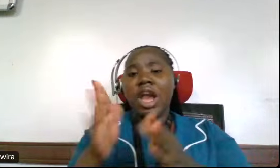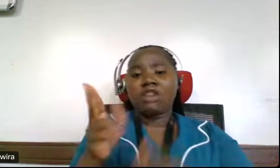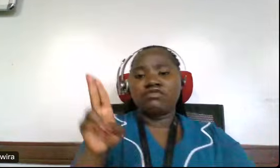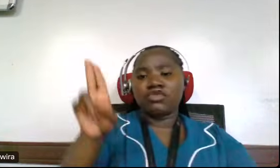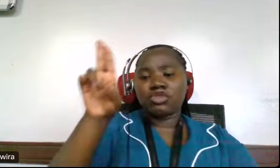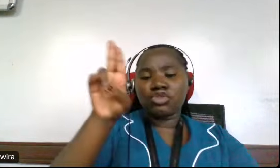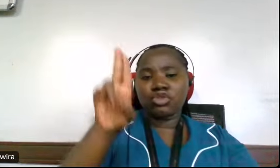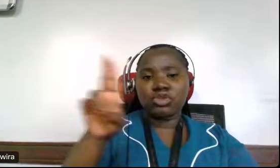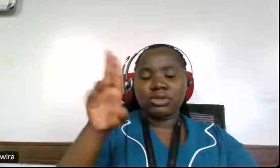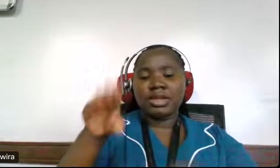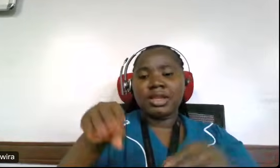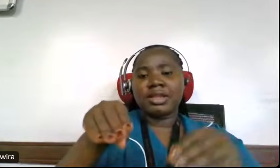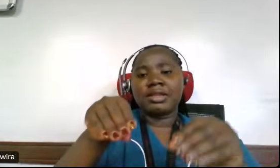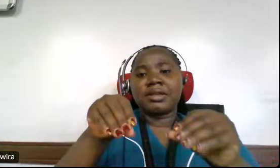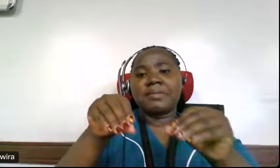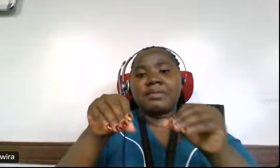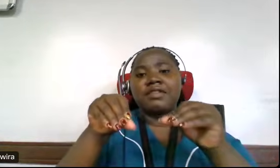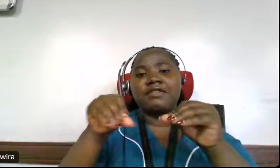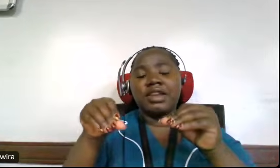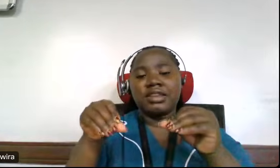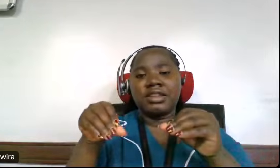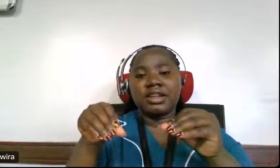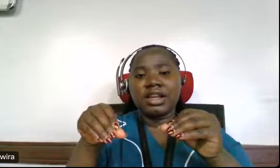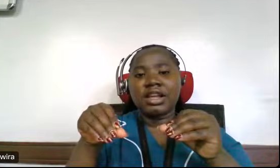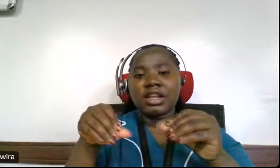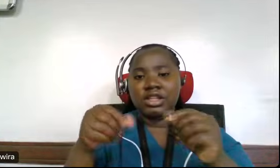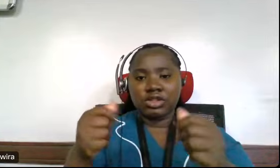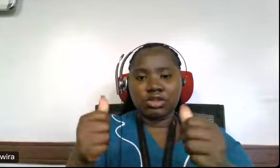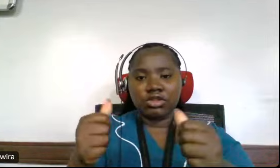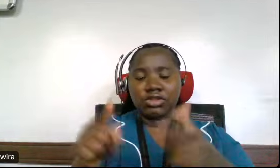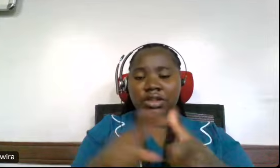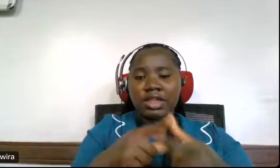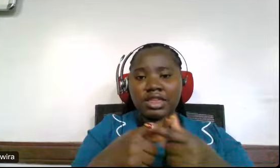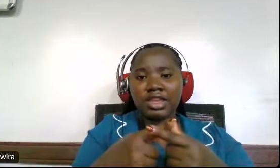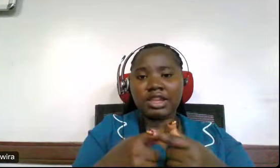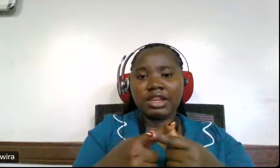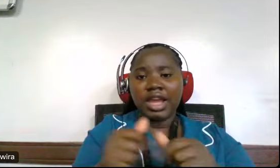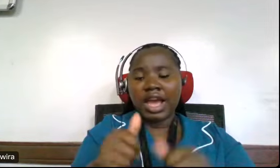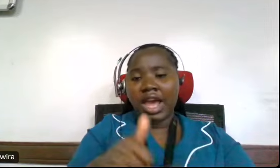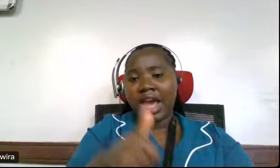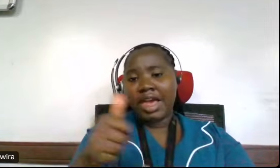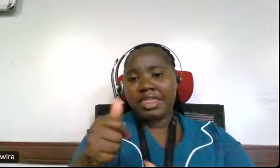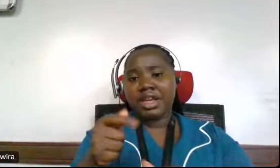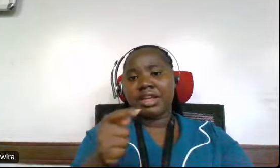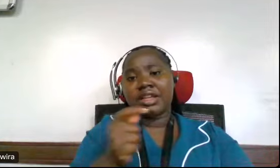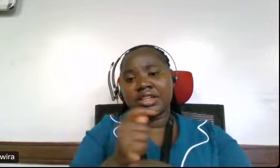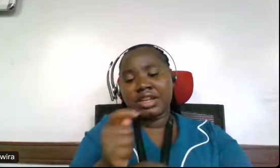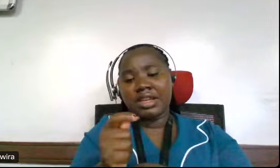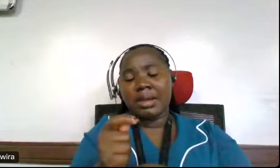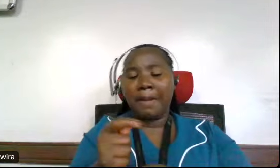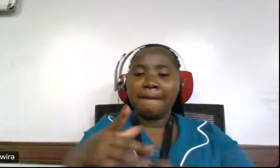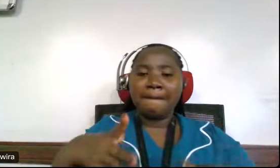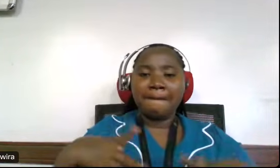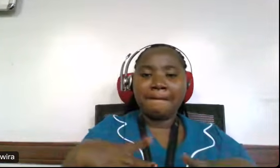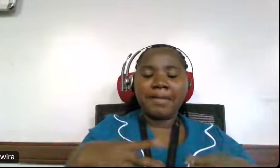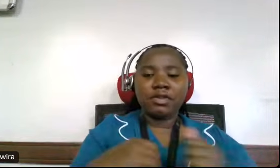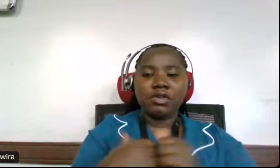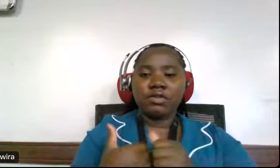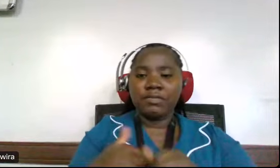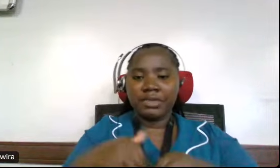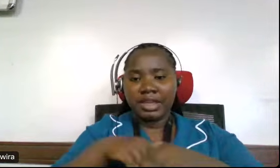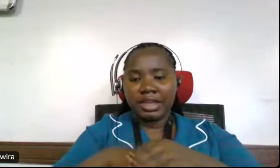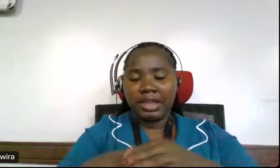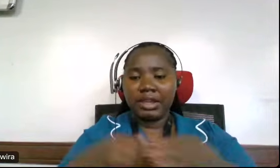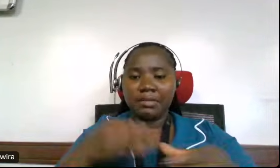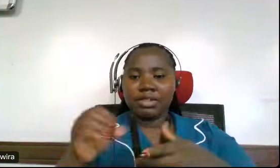subsequent training we can focus on people in business or companies. We can focus